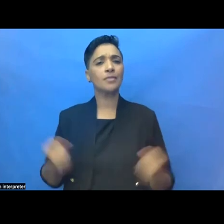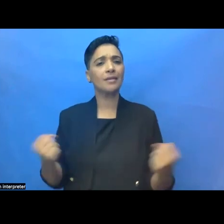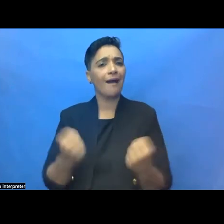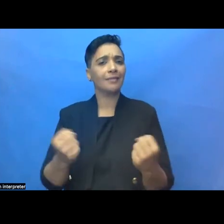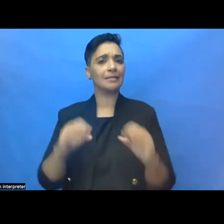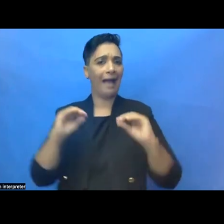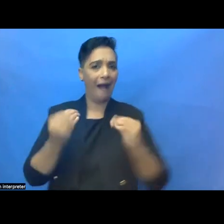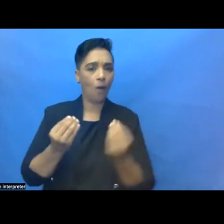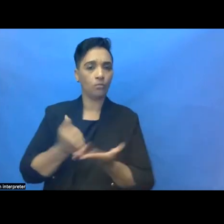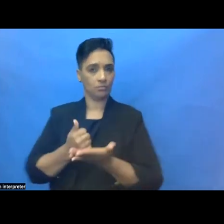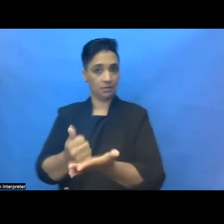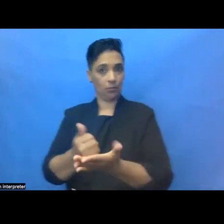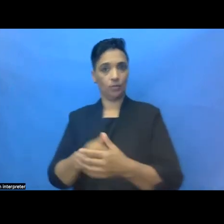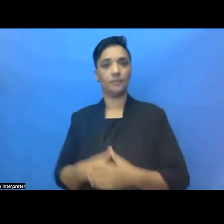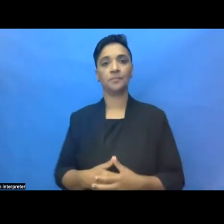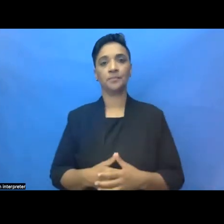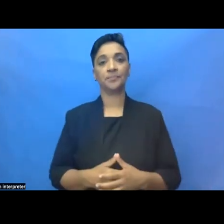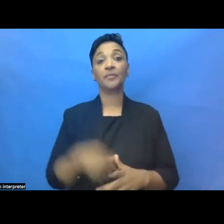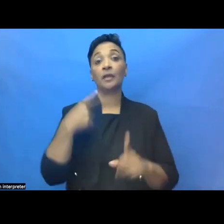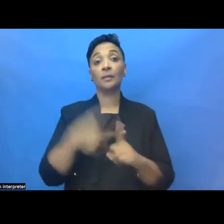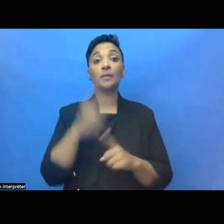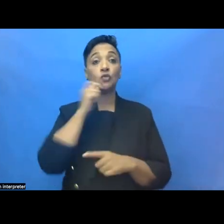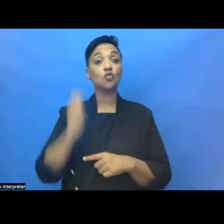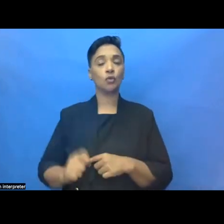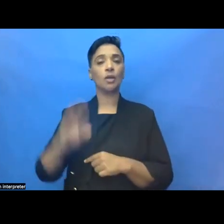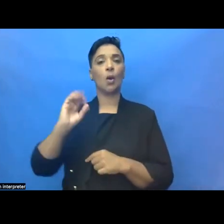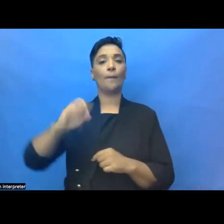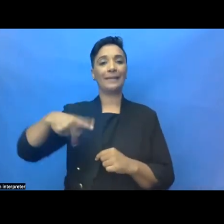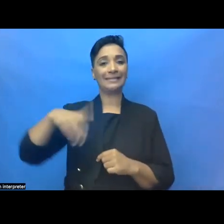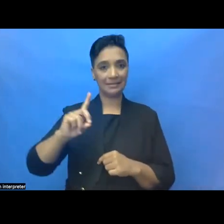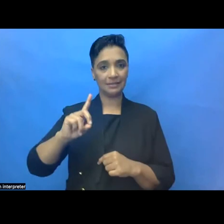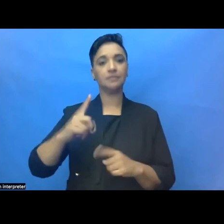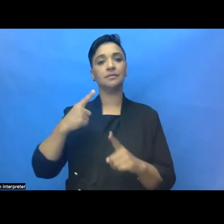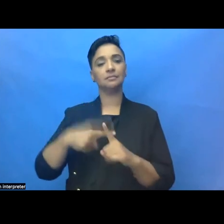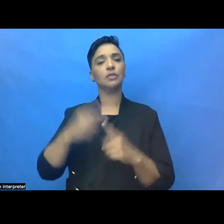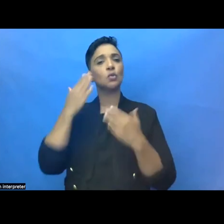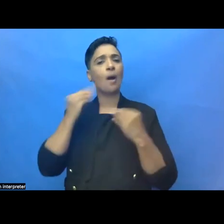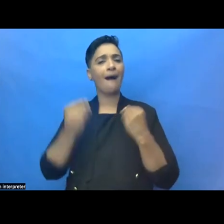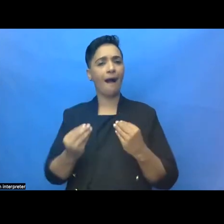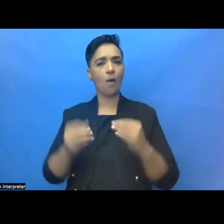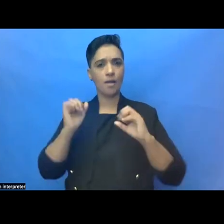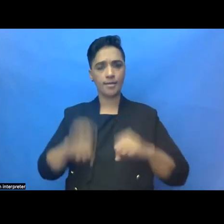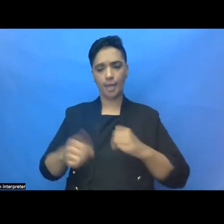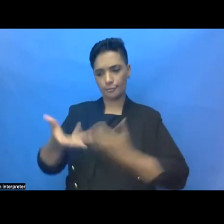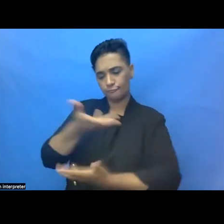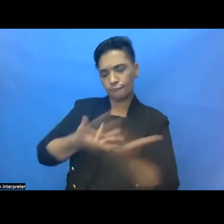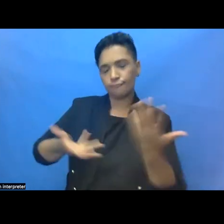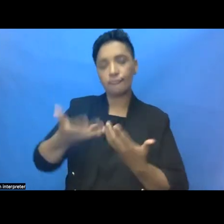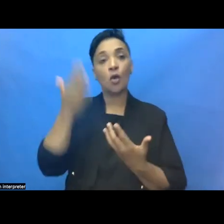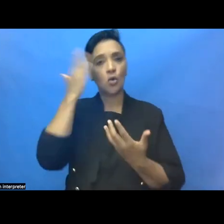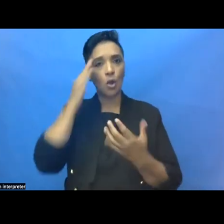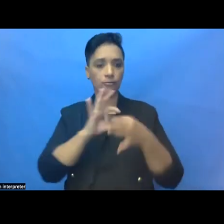for Ukrainian OPDs and other specialist organizations in terms of how to engage better with one